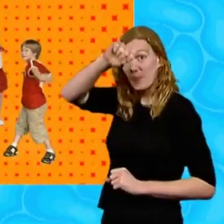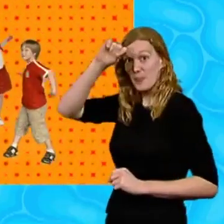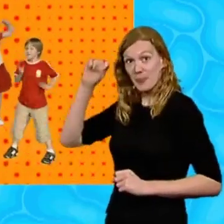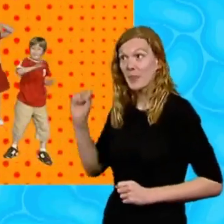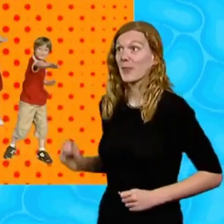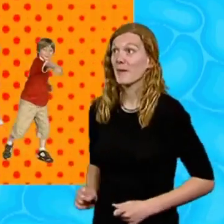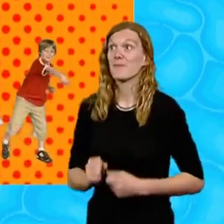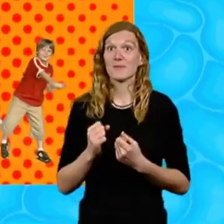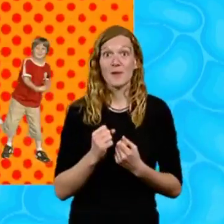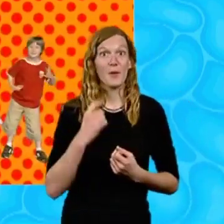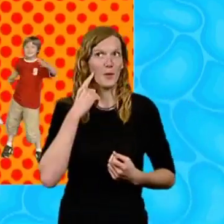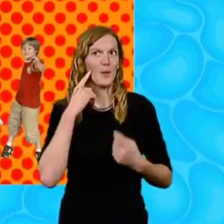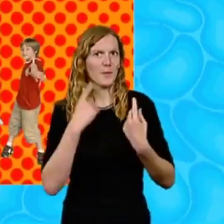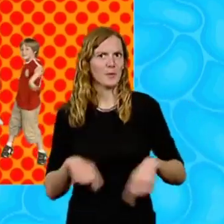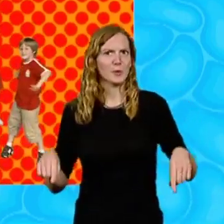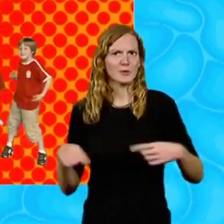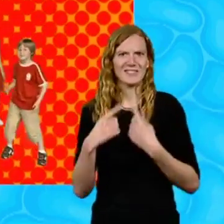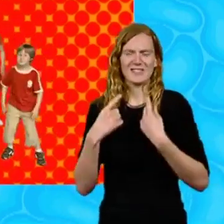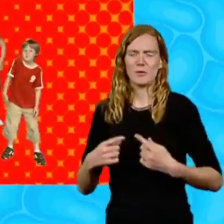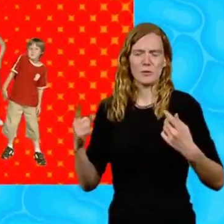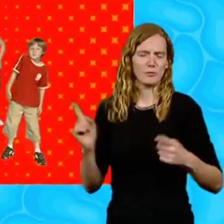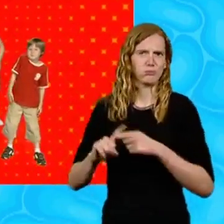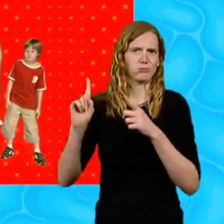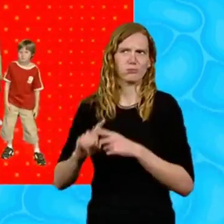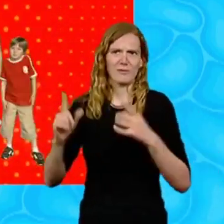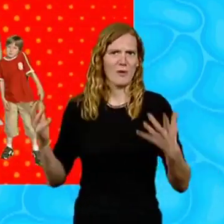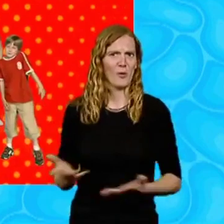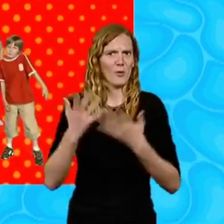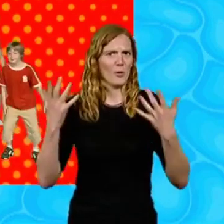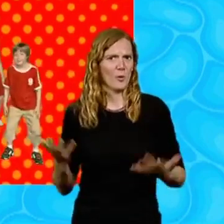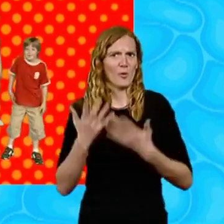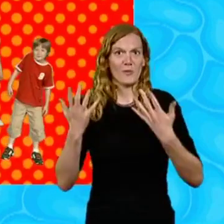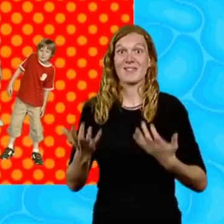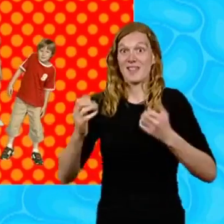Whoa. Now it's gone into my shoulders.